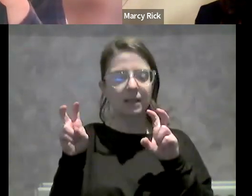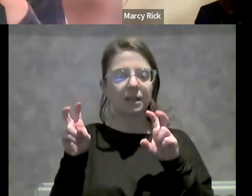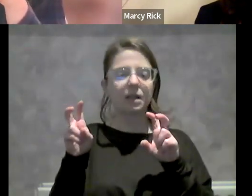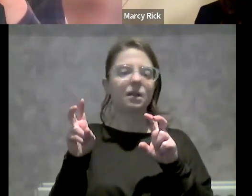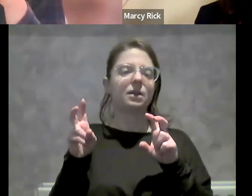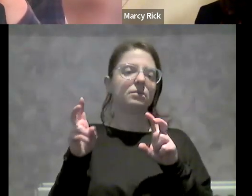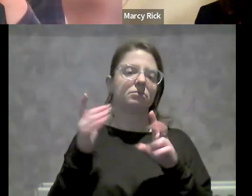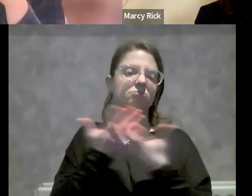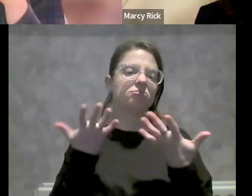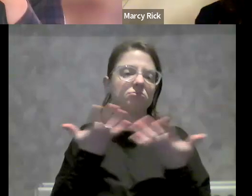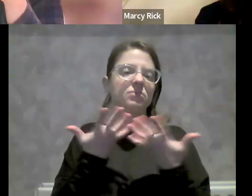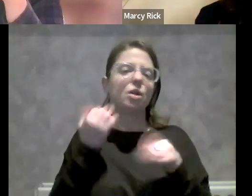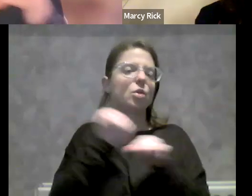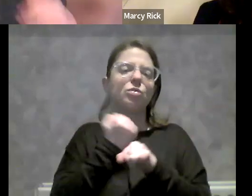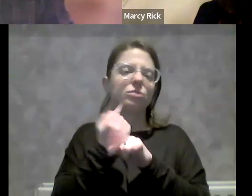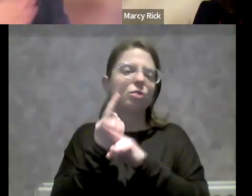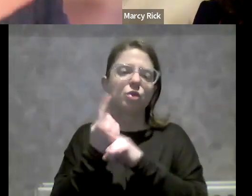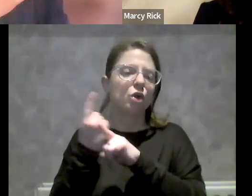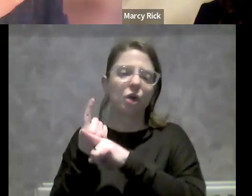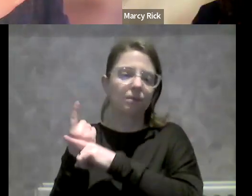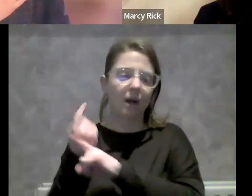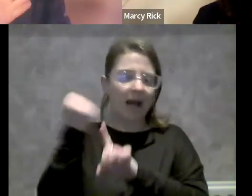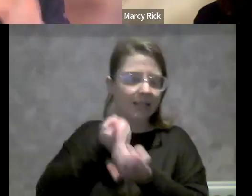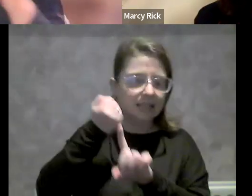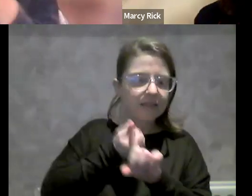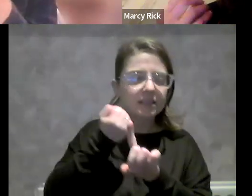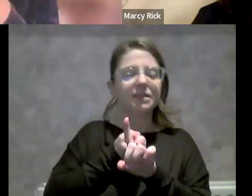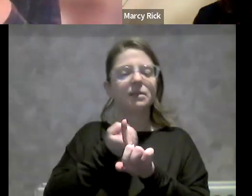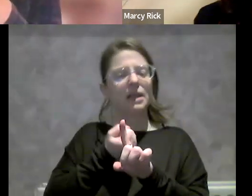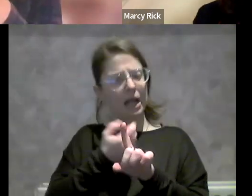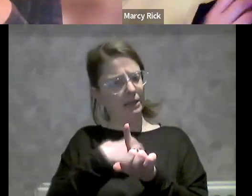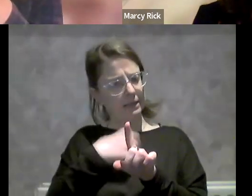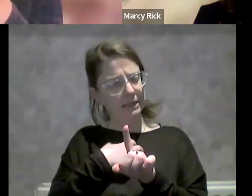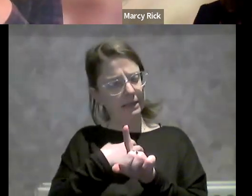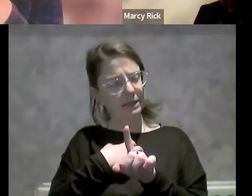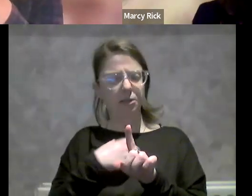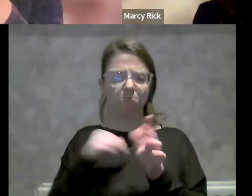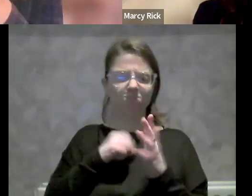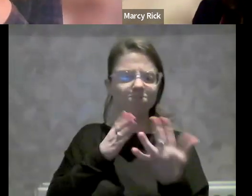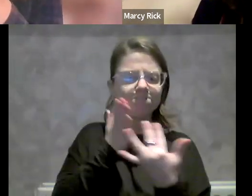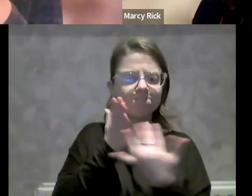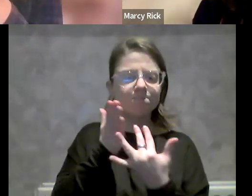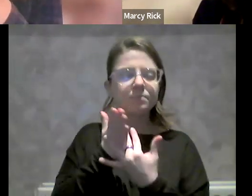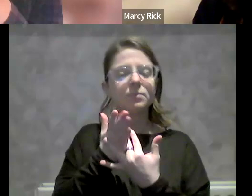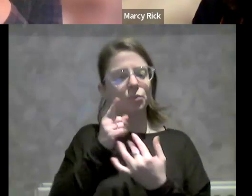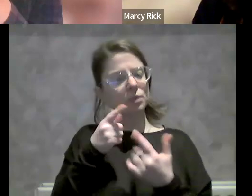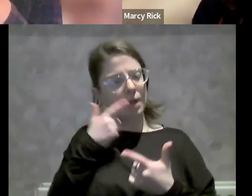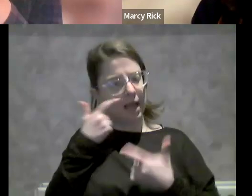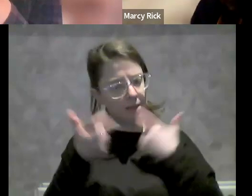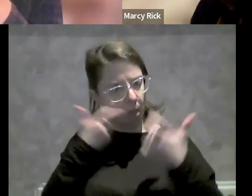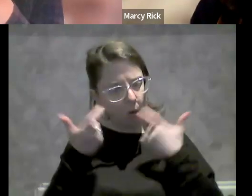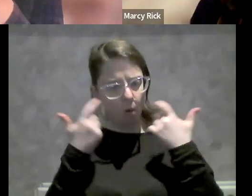address. Activism is really scary and it can be difficult to access. So it was really, really lovely exploration of that. Thank